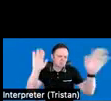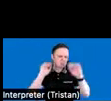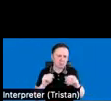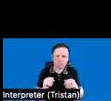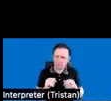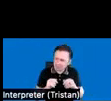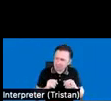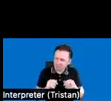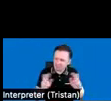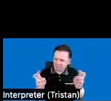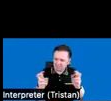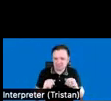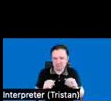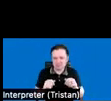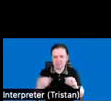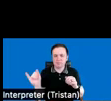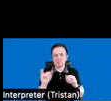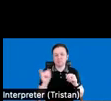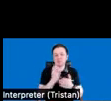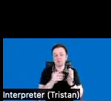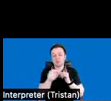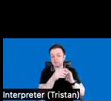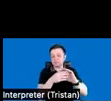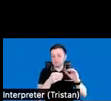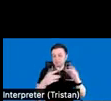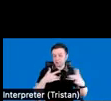Caregivers also voice their concerns about acceptance of AAC